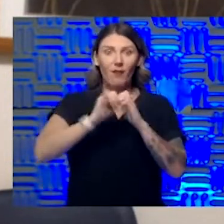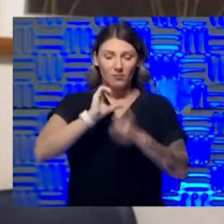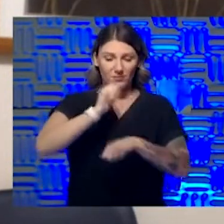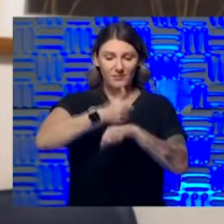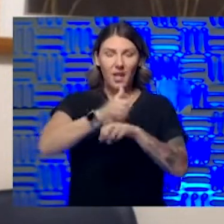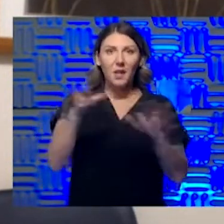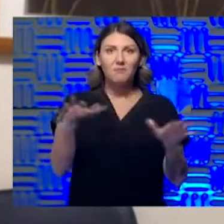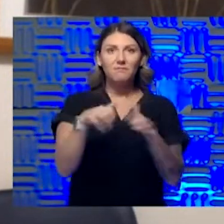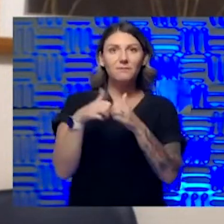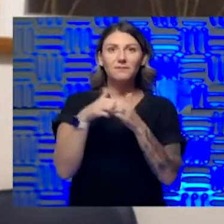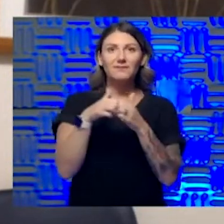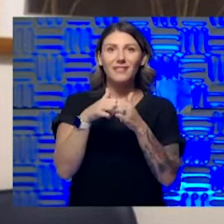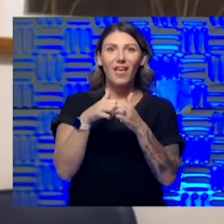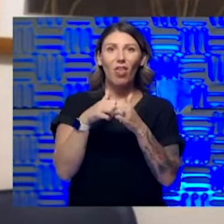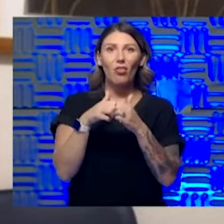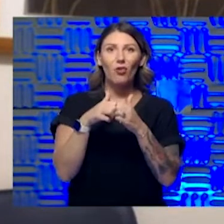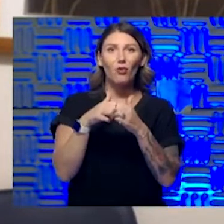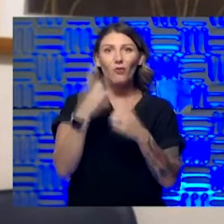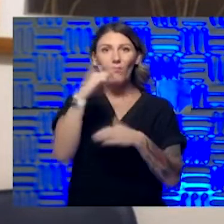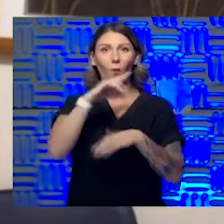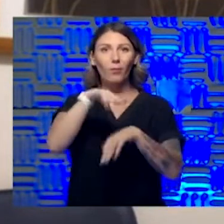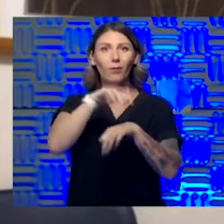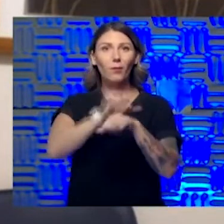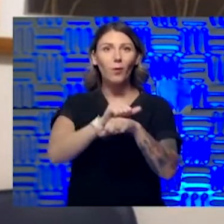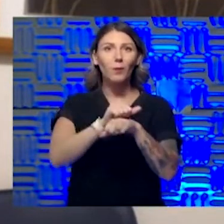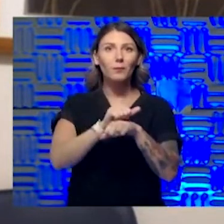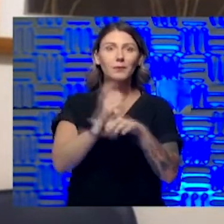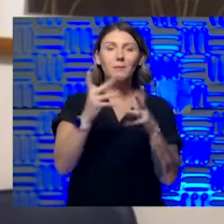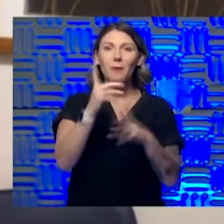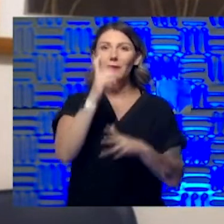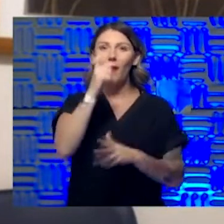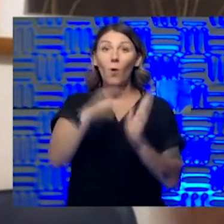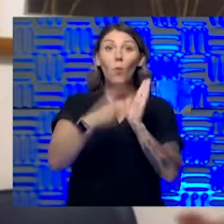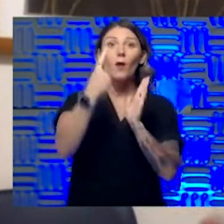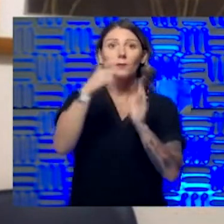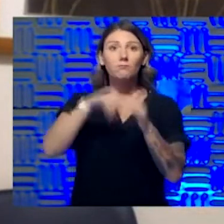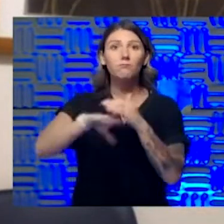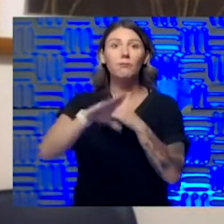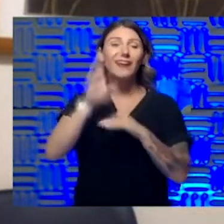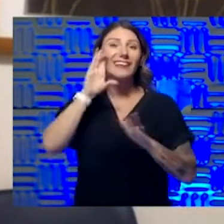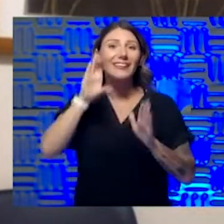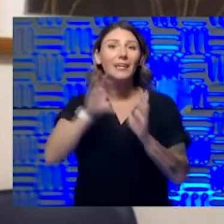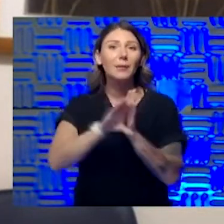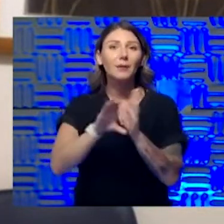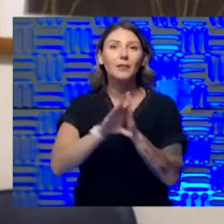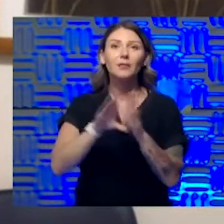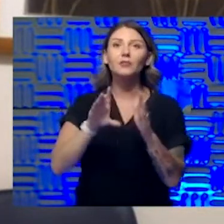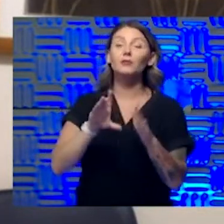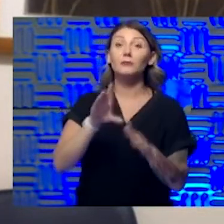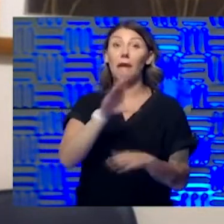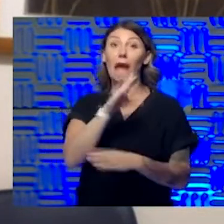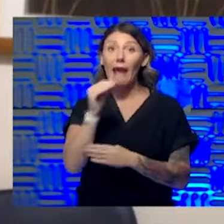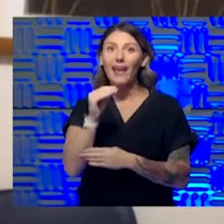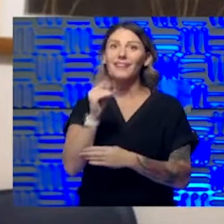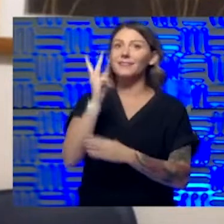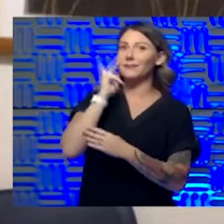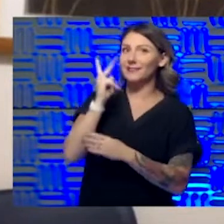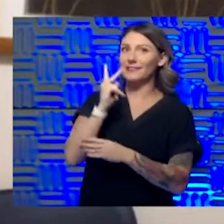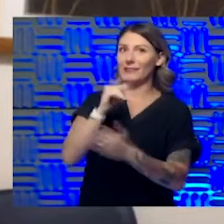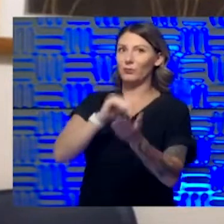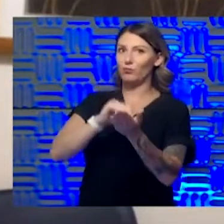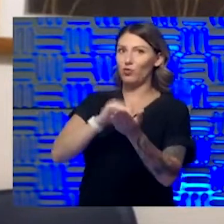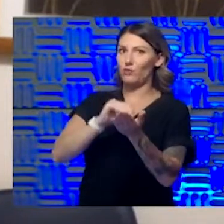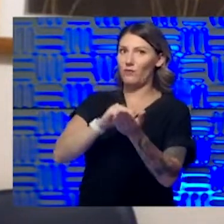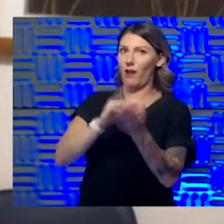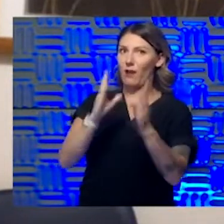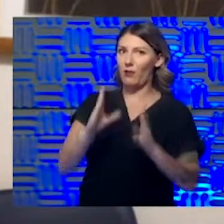together those appointments so that they're not coming in one time maybe to get an image and then also to see a provider, because physical exams sometimes are still very,